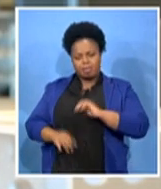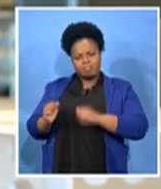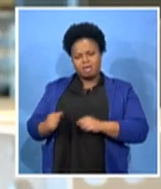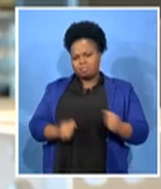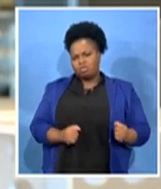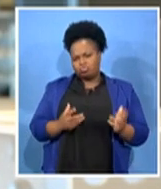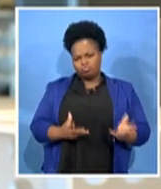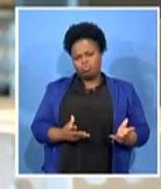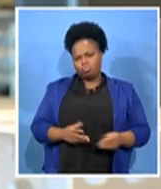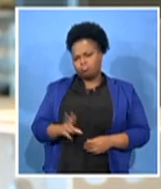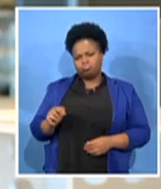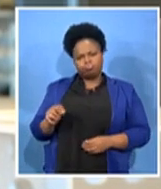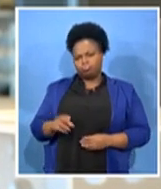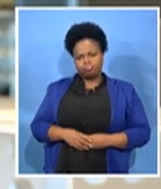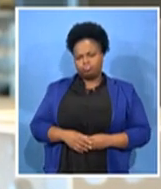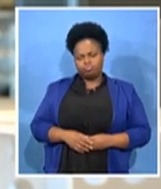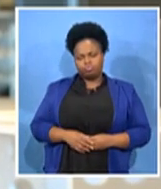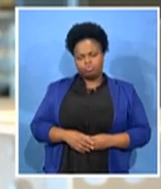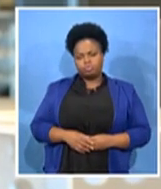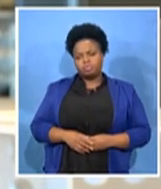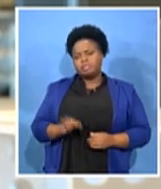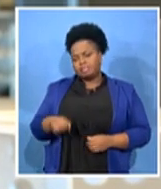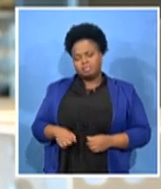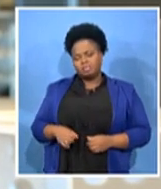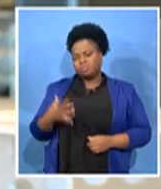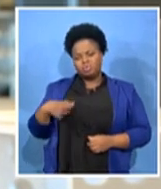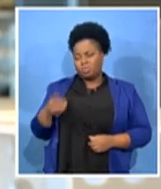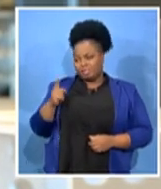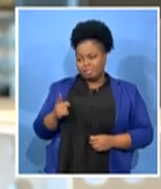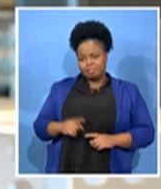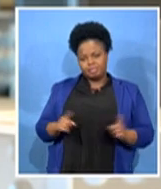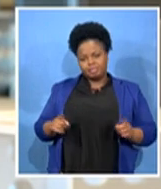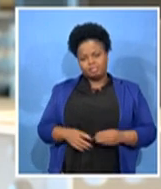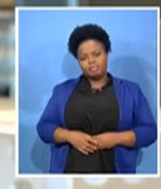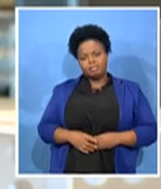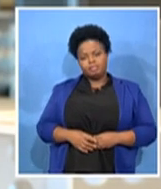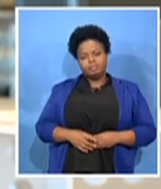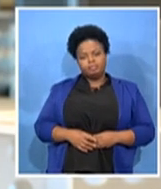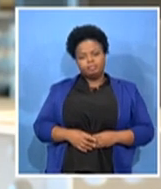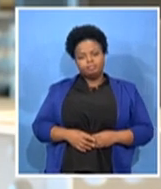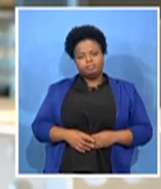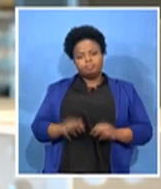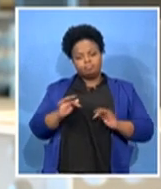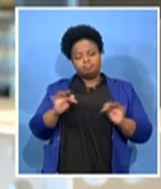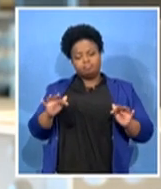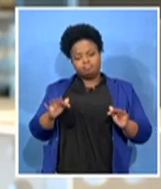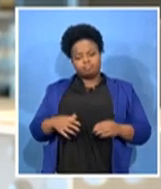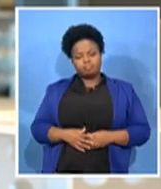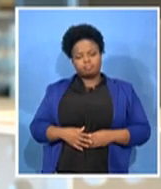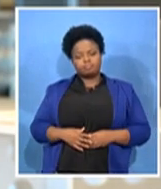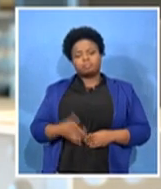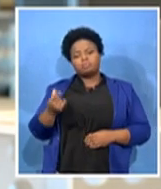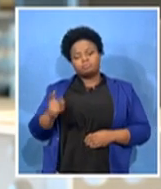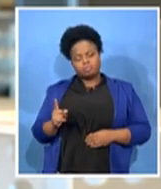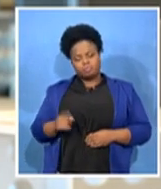negative. Yes, no one wants this. What people would do is that they would take that